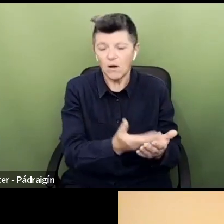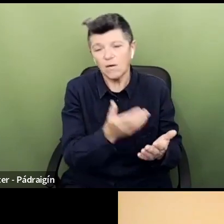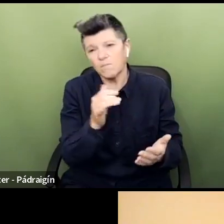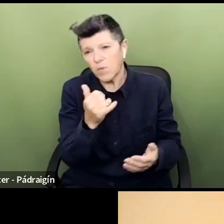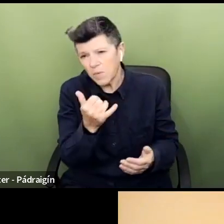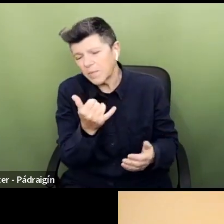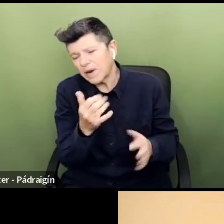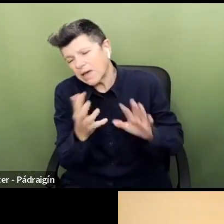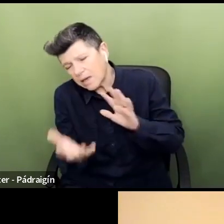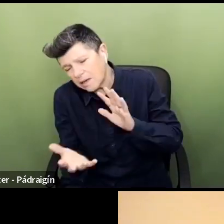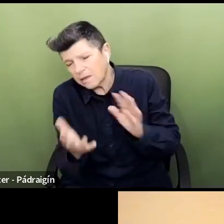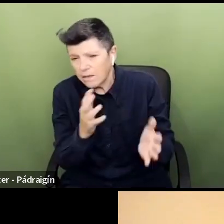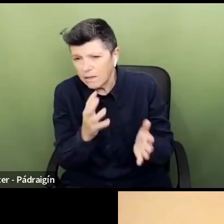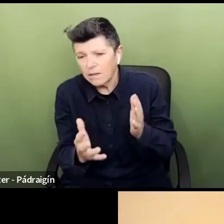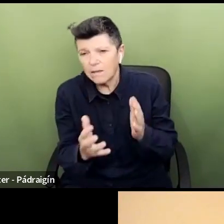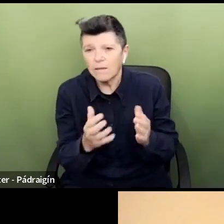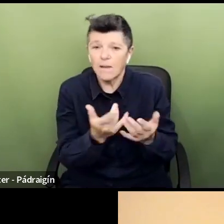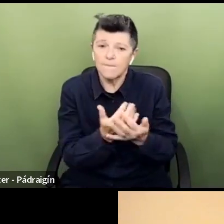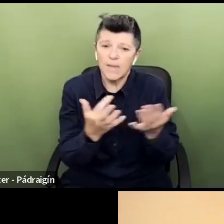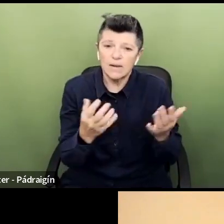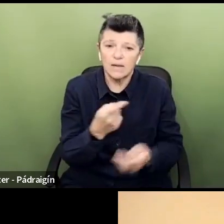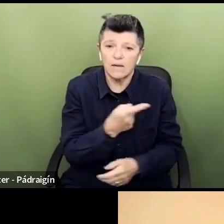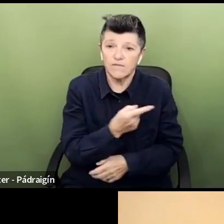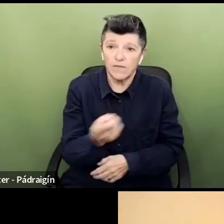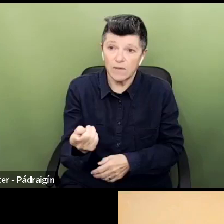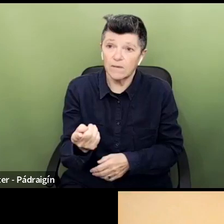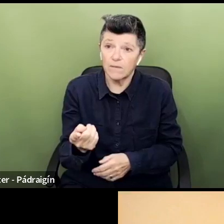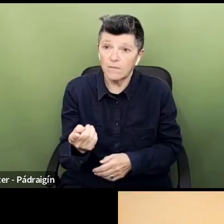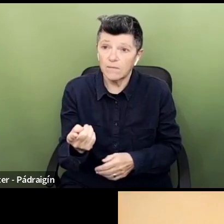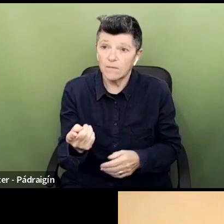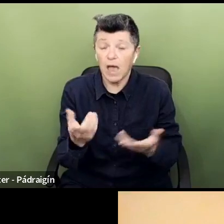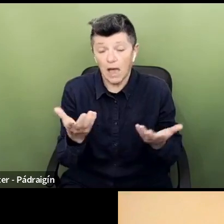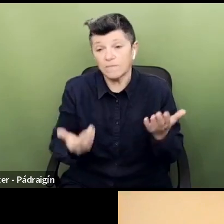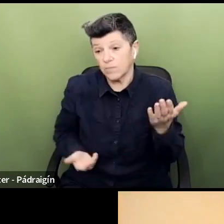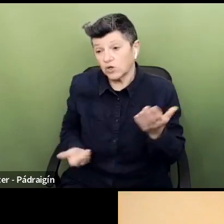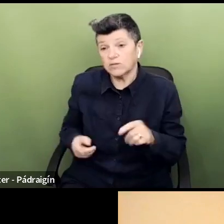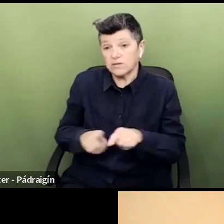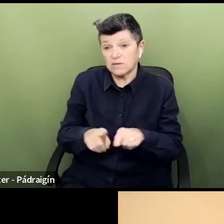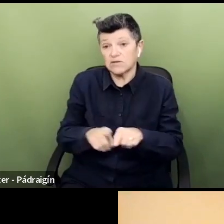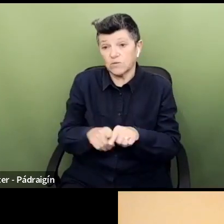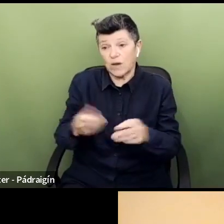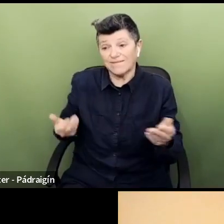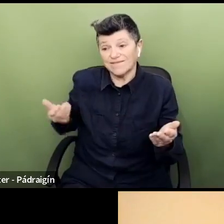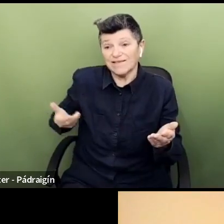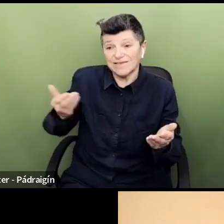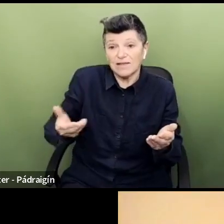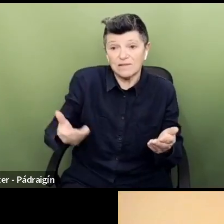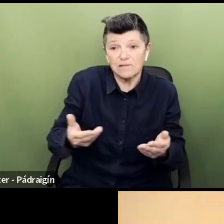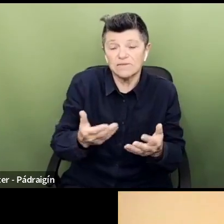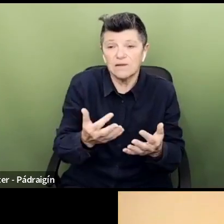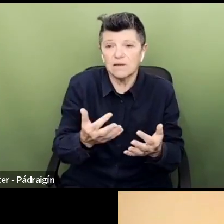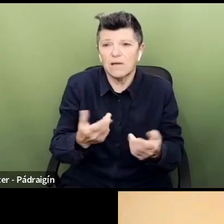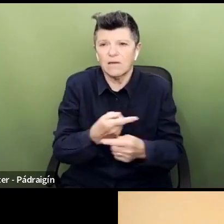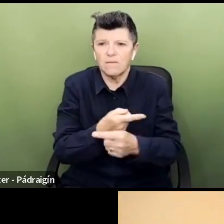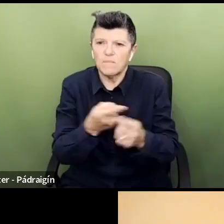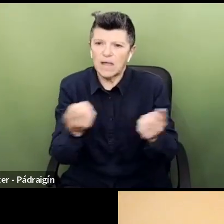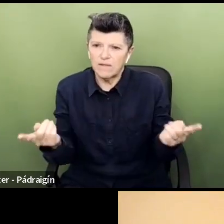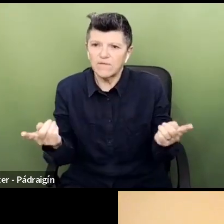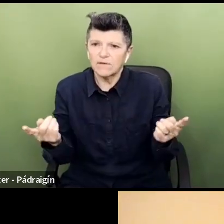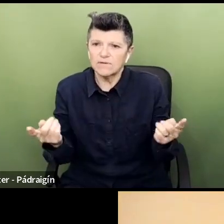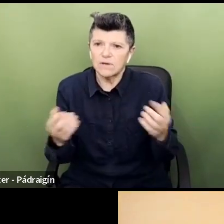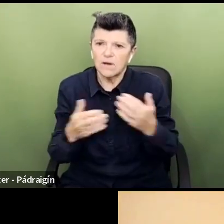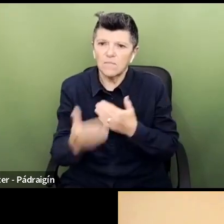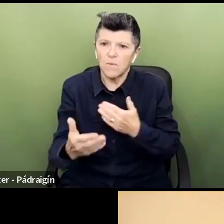are, many of them, and descendants of merchants as well, many of them are in more